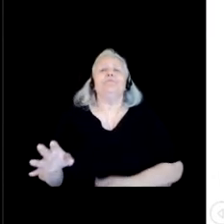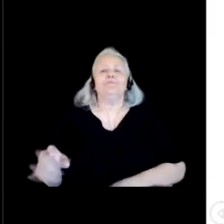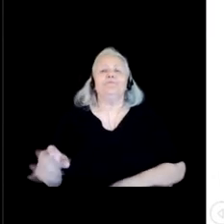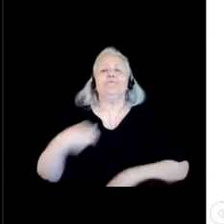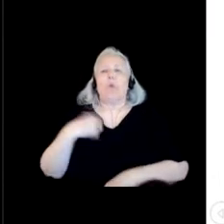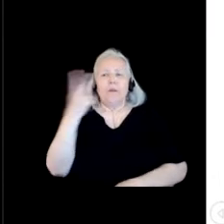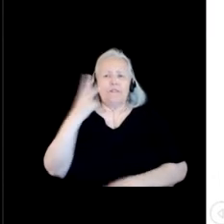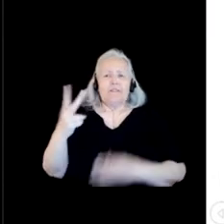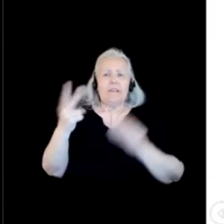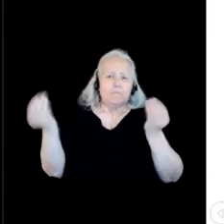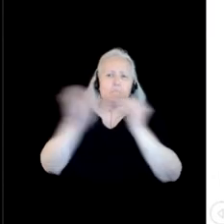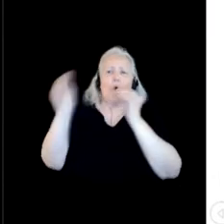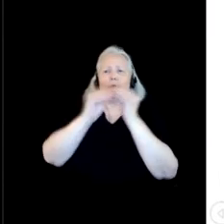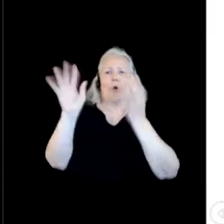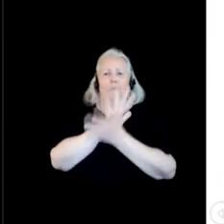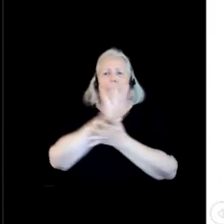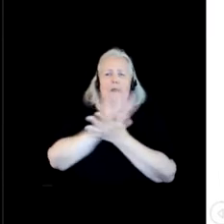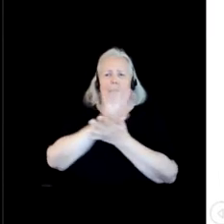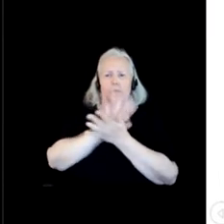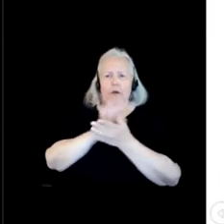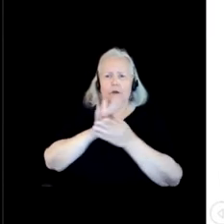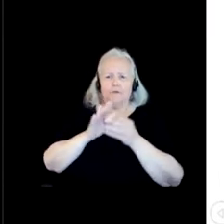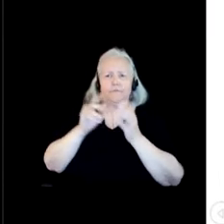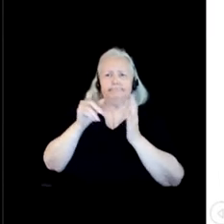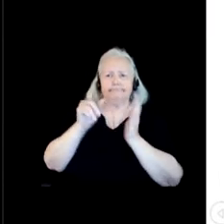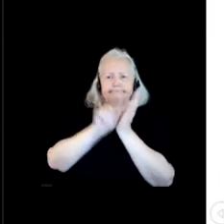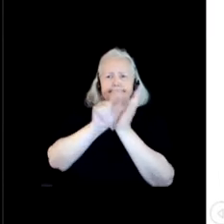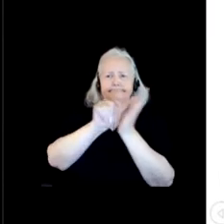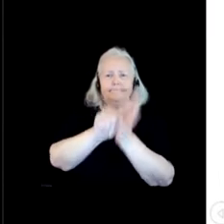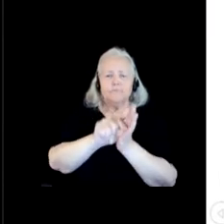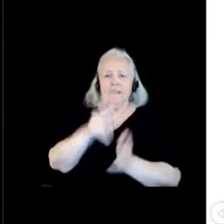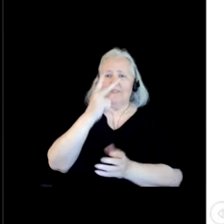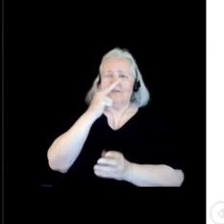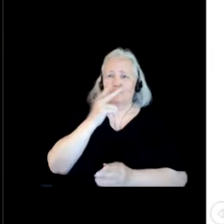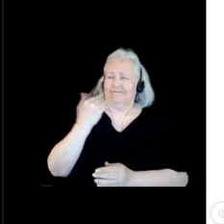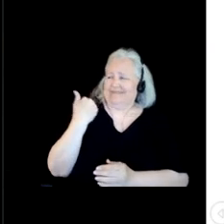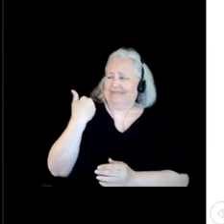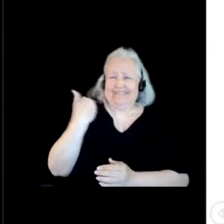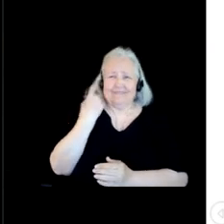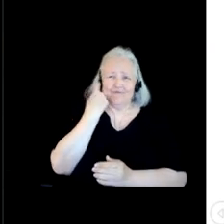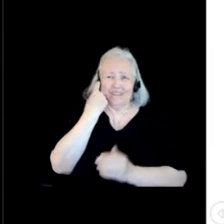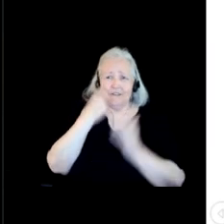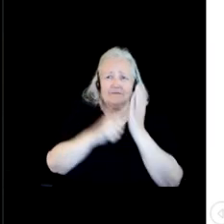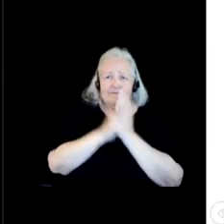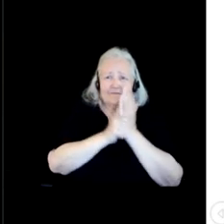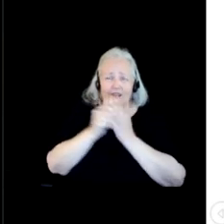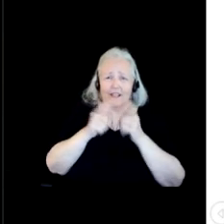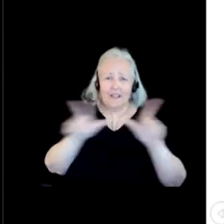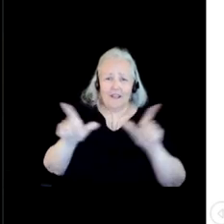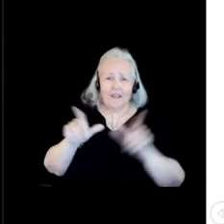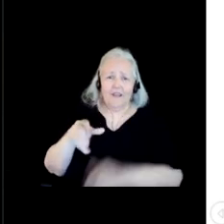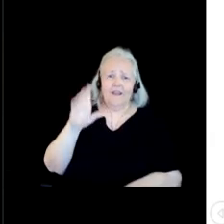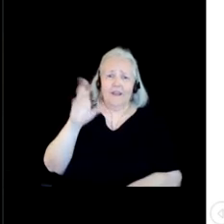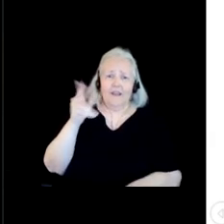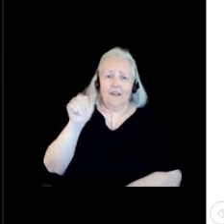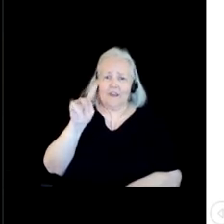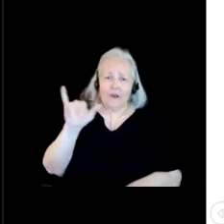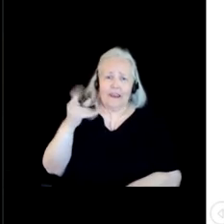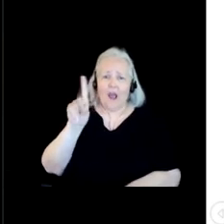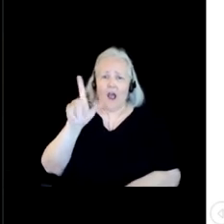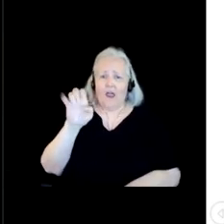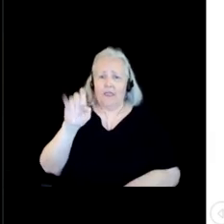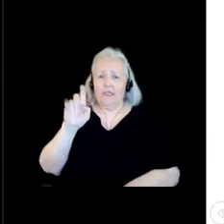last volume, the last issue of Language, Charity Hudley et al. Argued